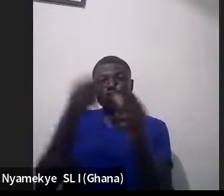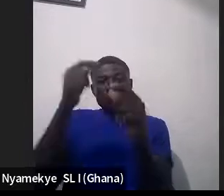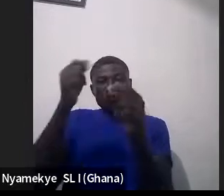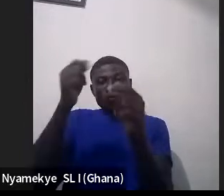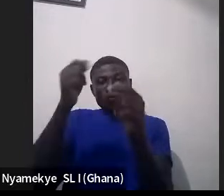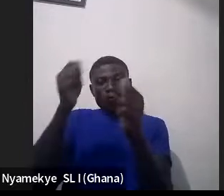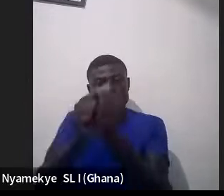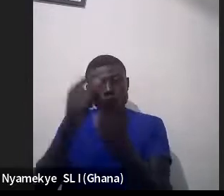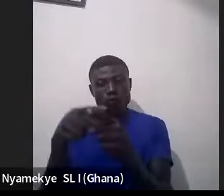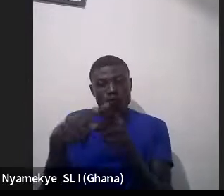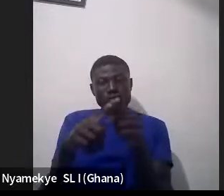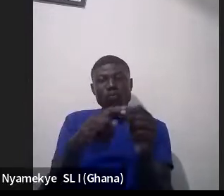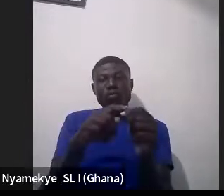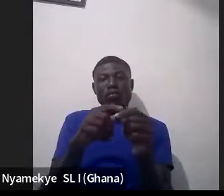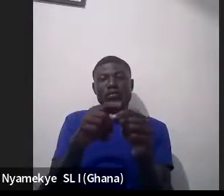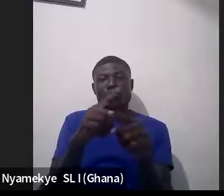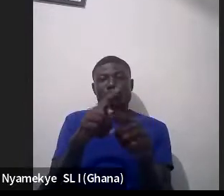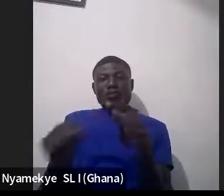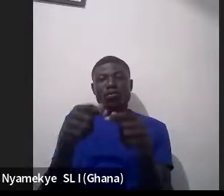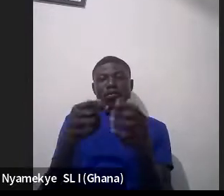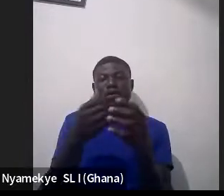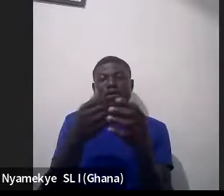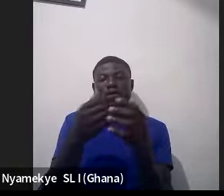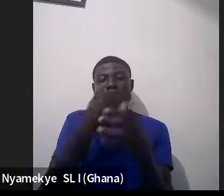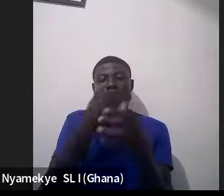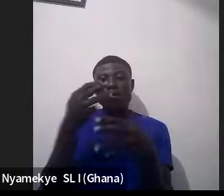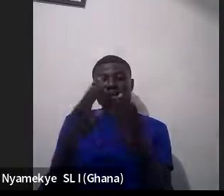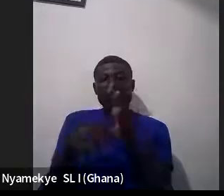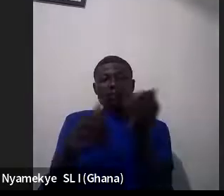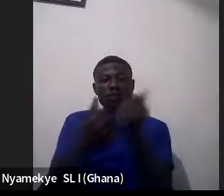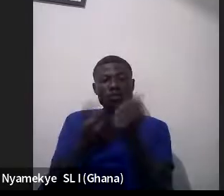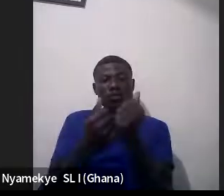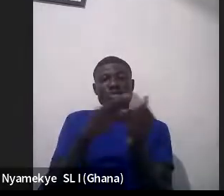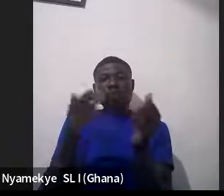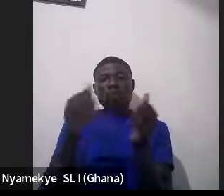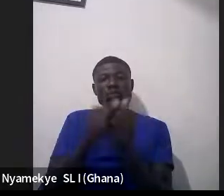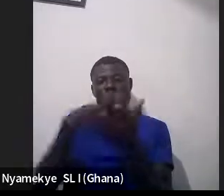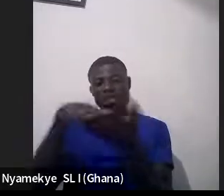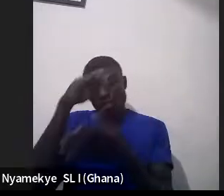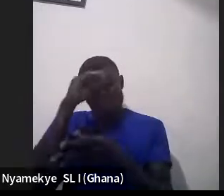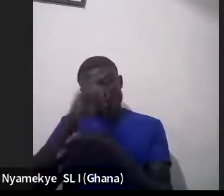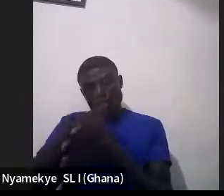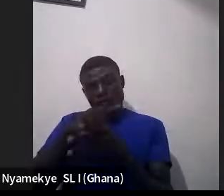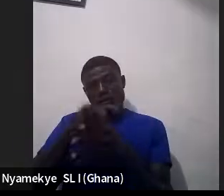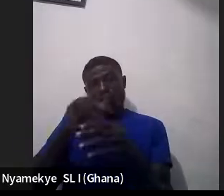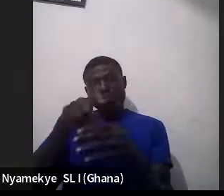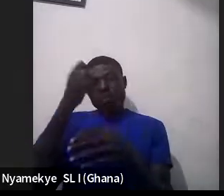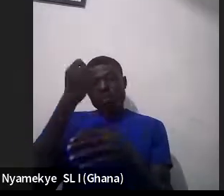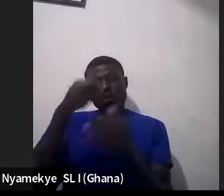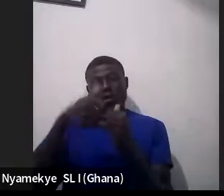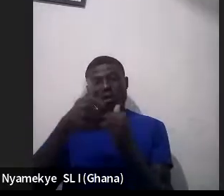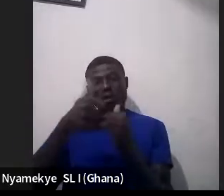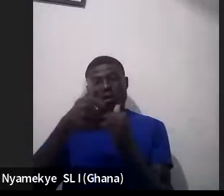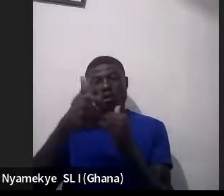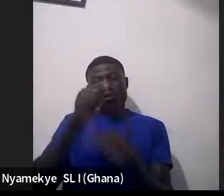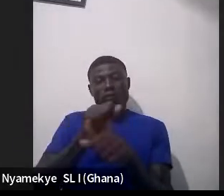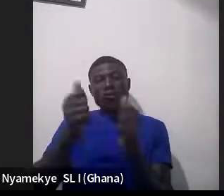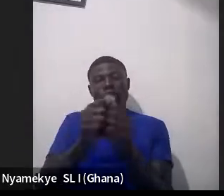isn't the best way to for dyslexics to learn how to read, like the whole language and all